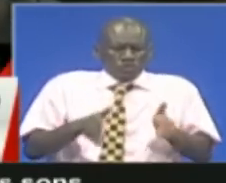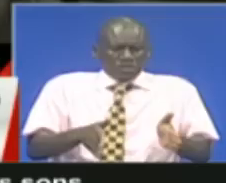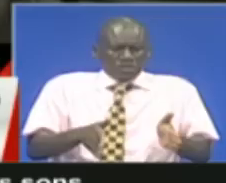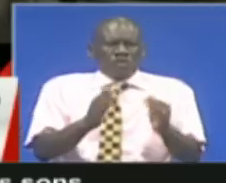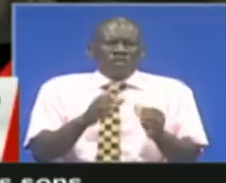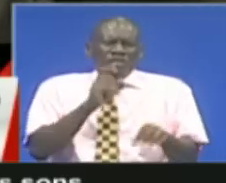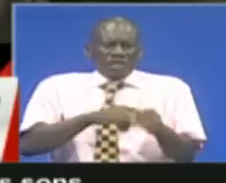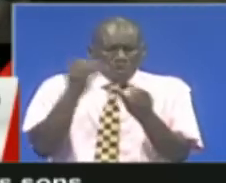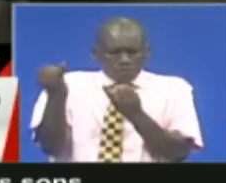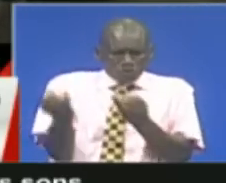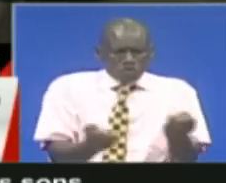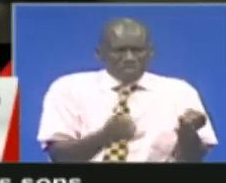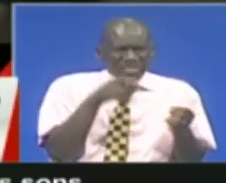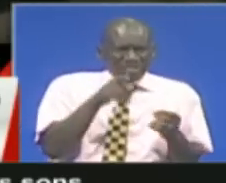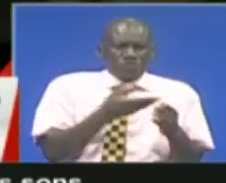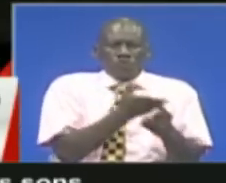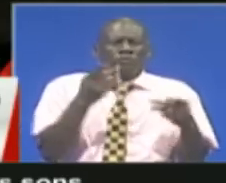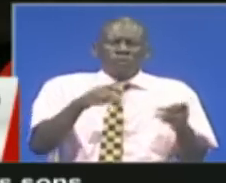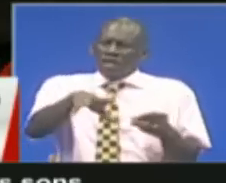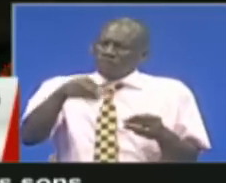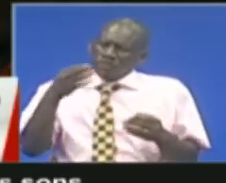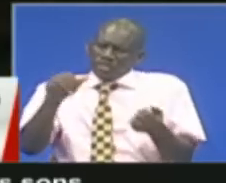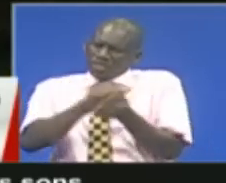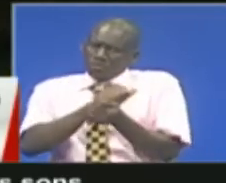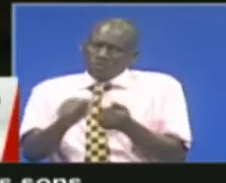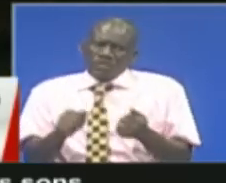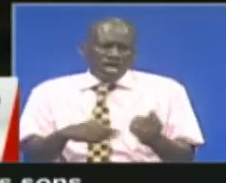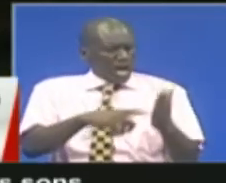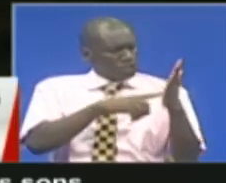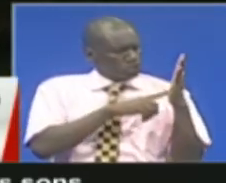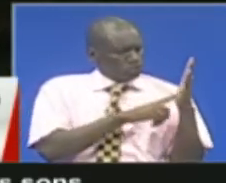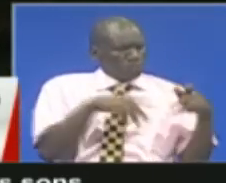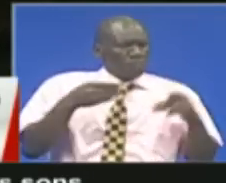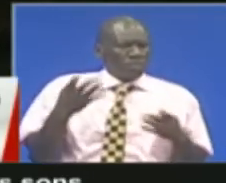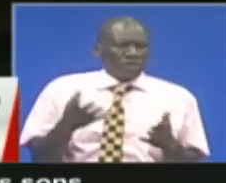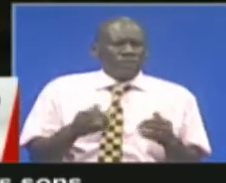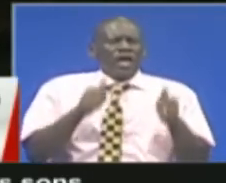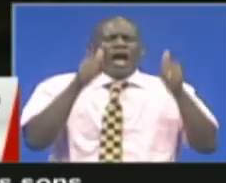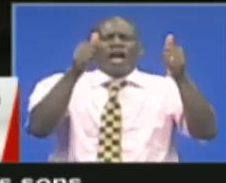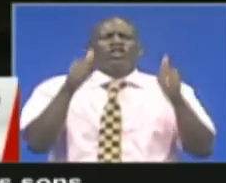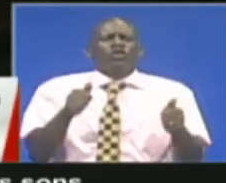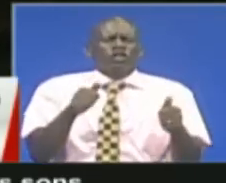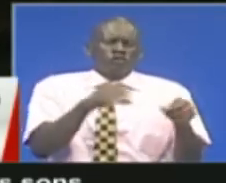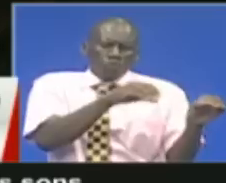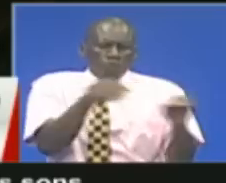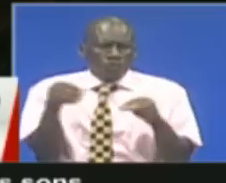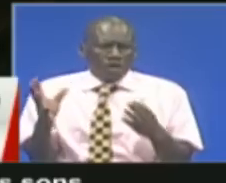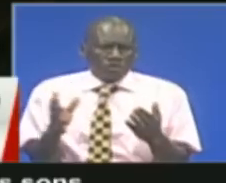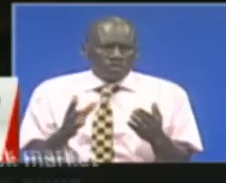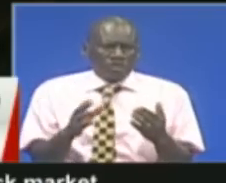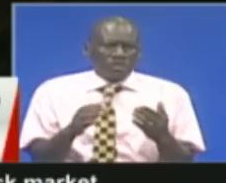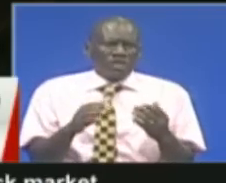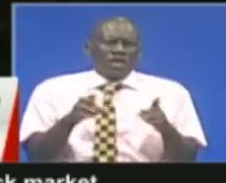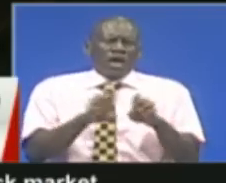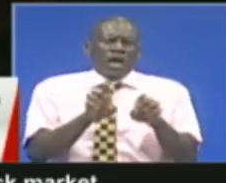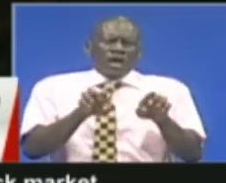found, they were not understanding. I showed them a notice of vacation as by our